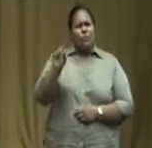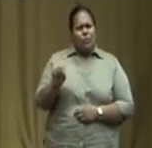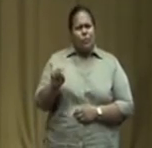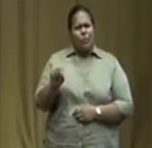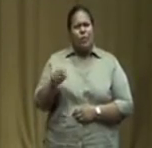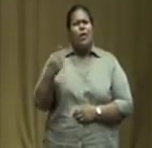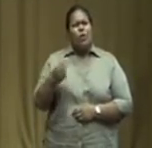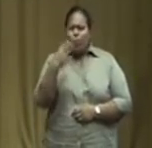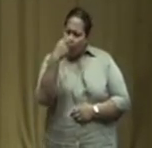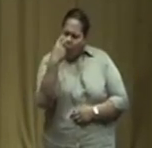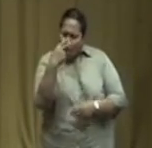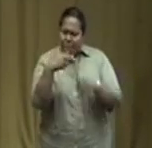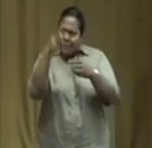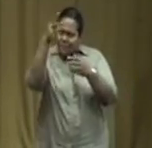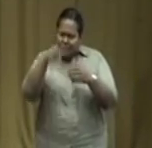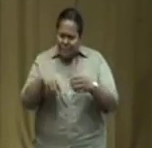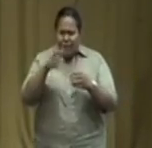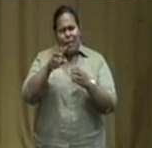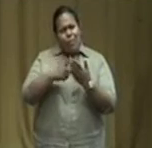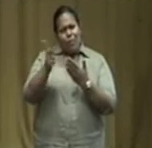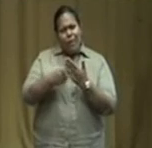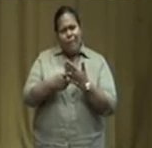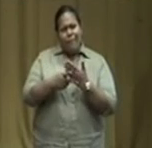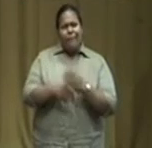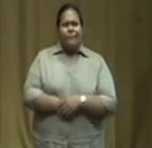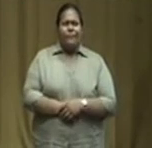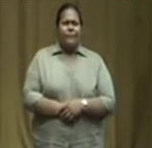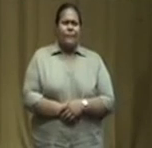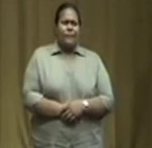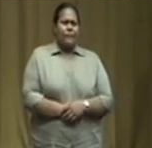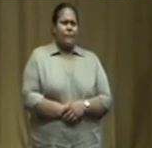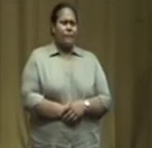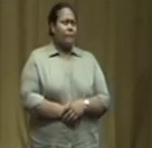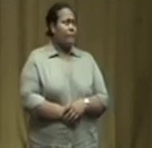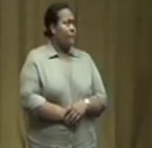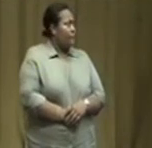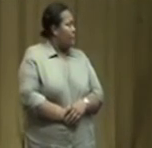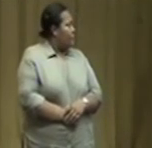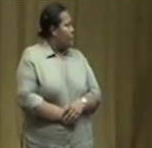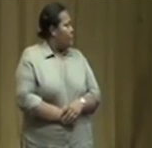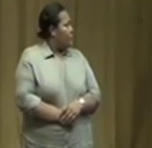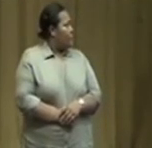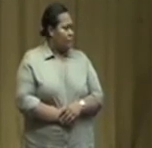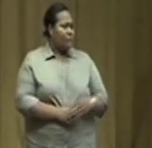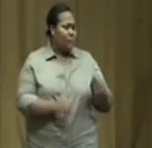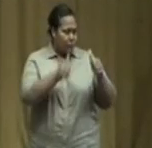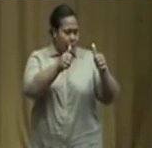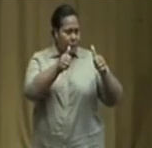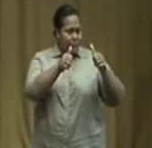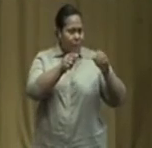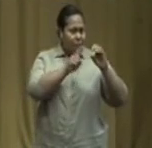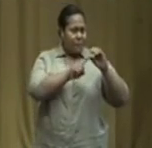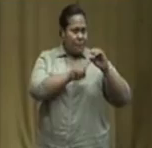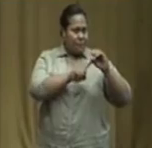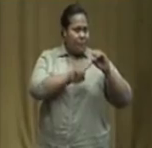who monitors that many people on the live feed like that? It's an excellent question.